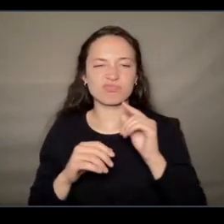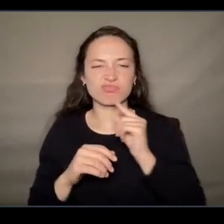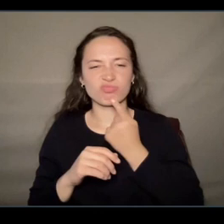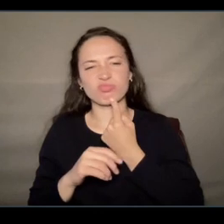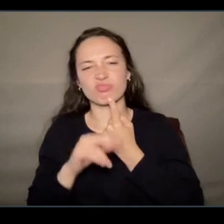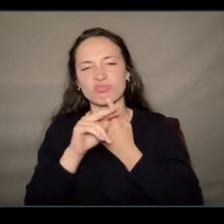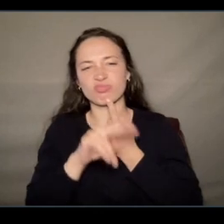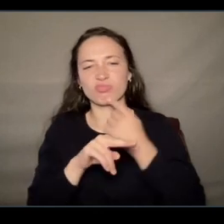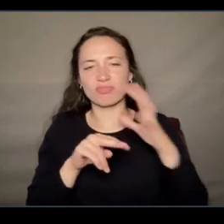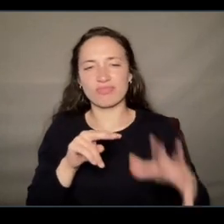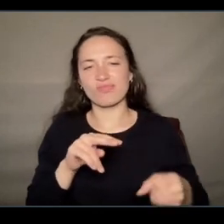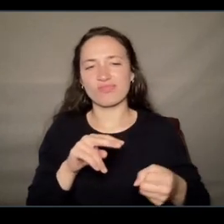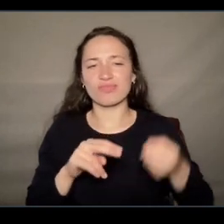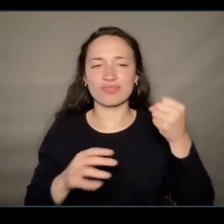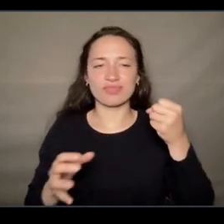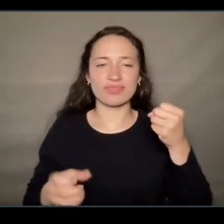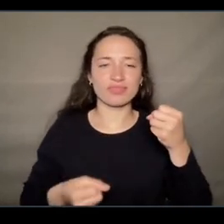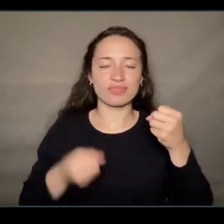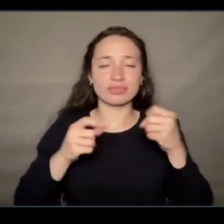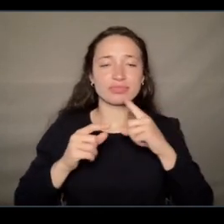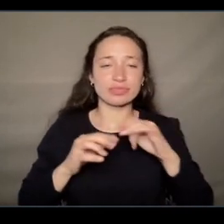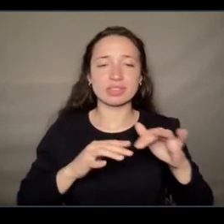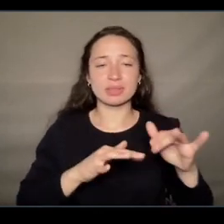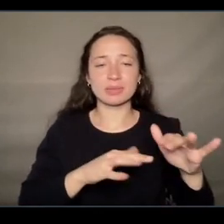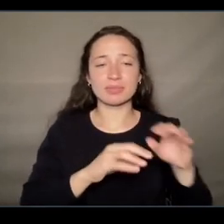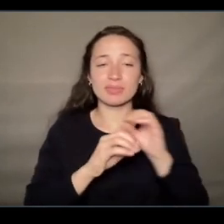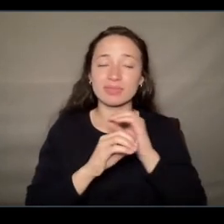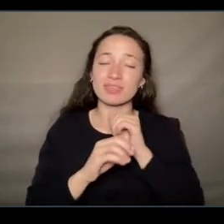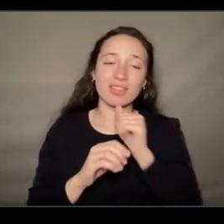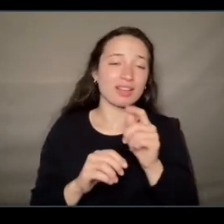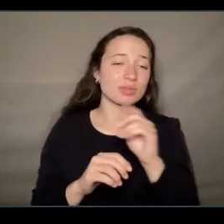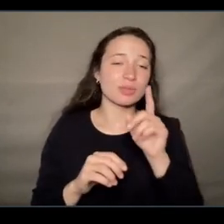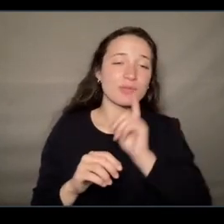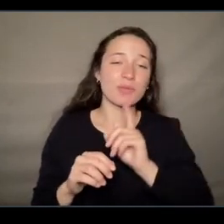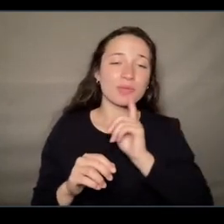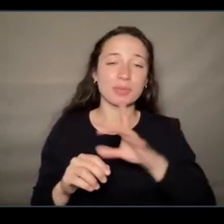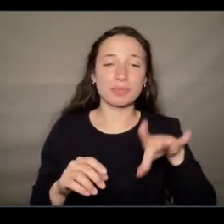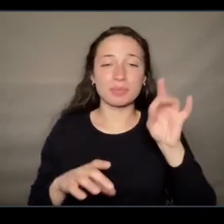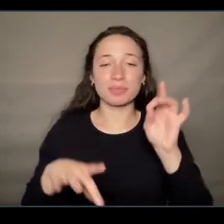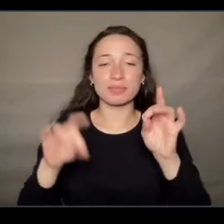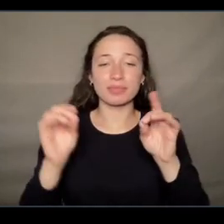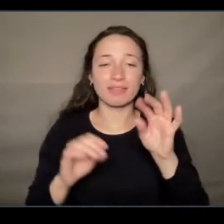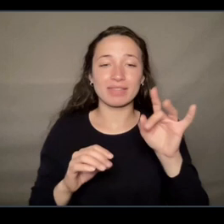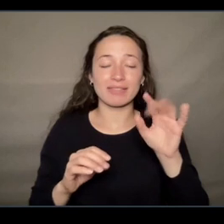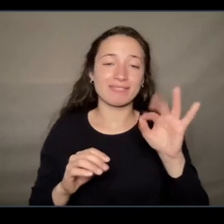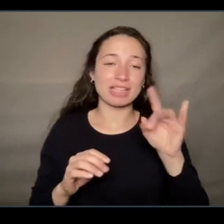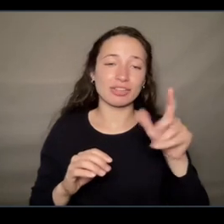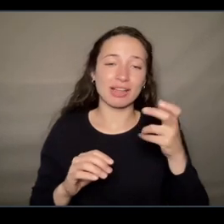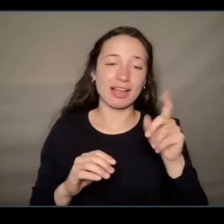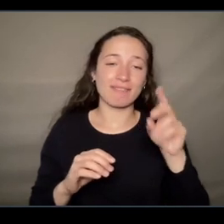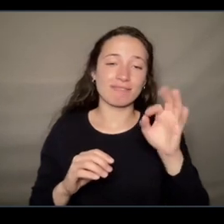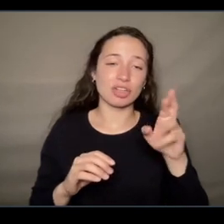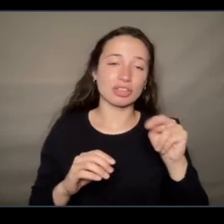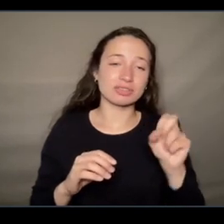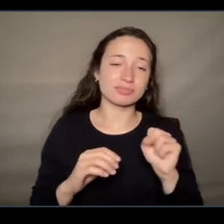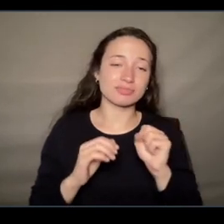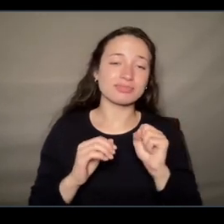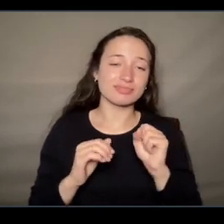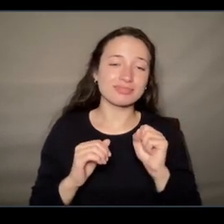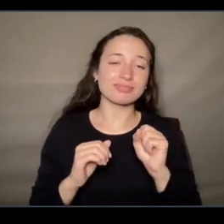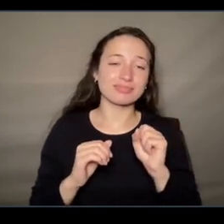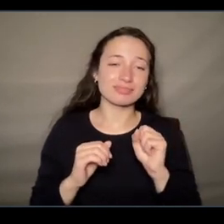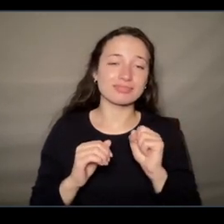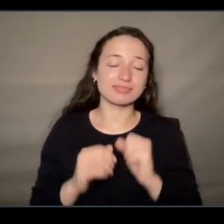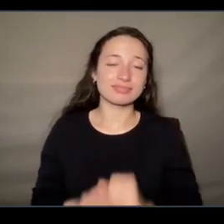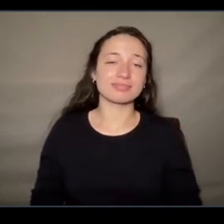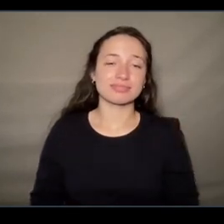bitter to pull watercress from the stream, not too lonely to pick fiddlehead